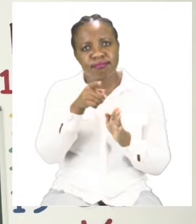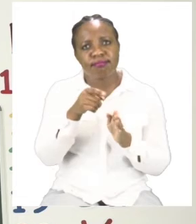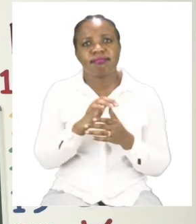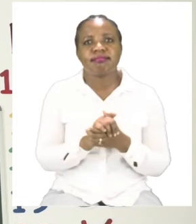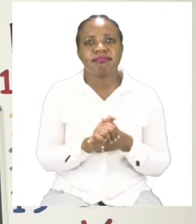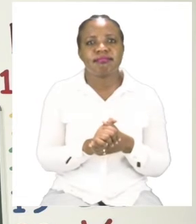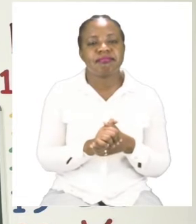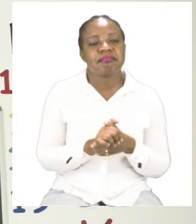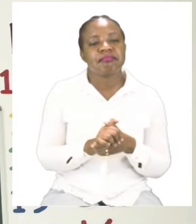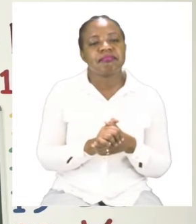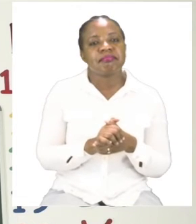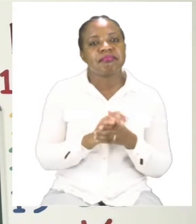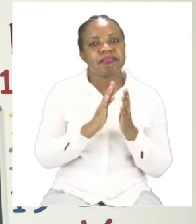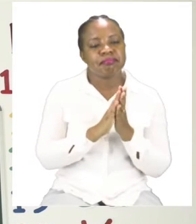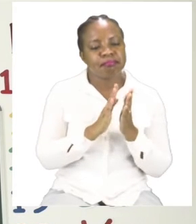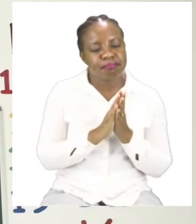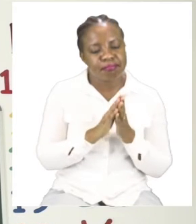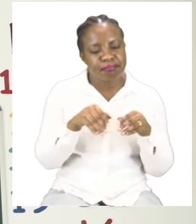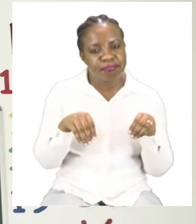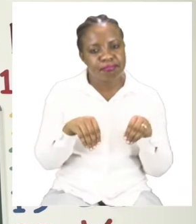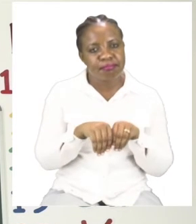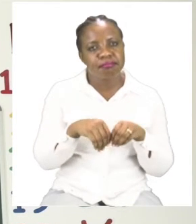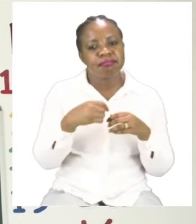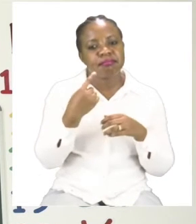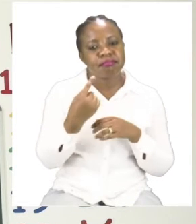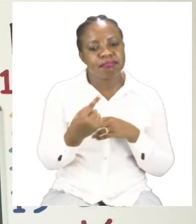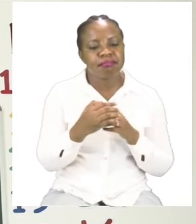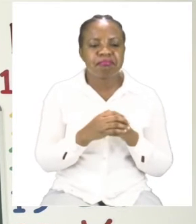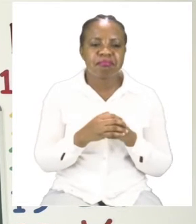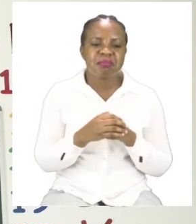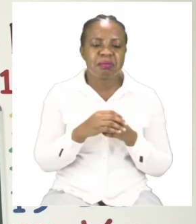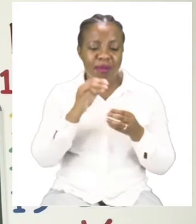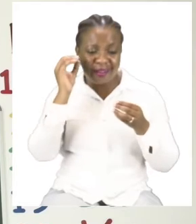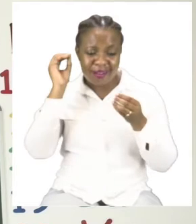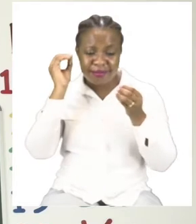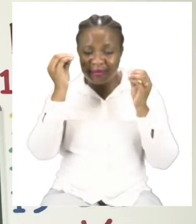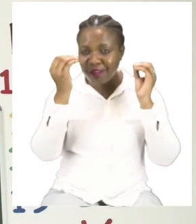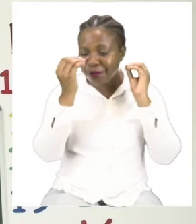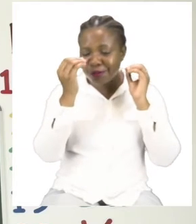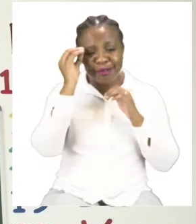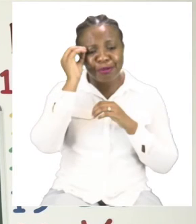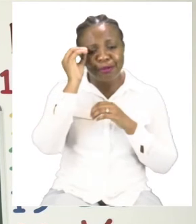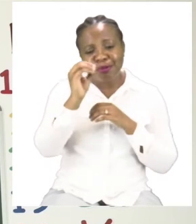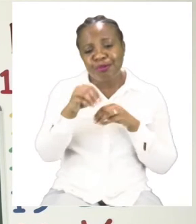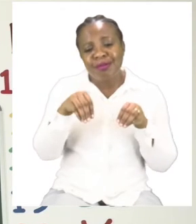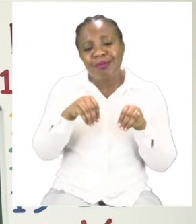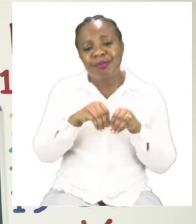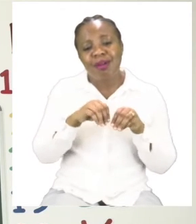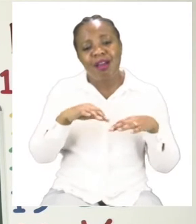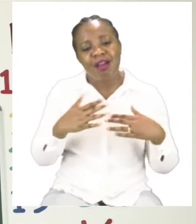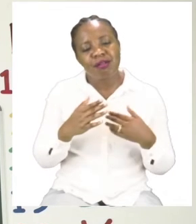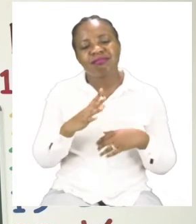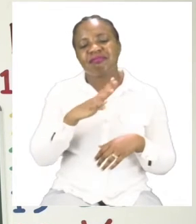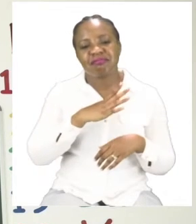So please do your work by yourself, but if you are lost and don't know what to do, it's okay to ask for help. I